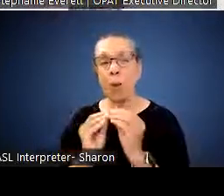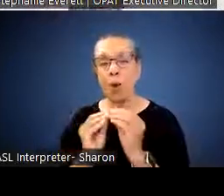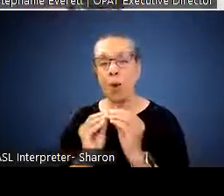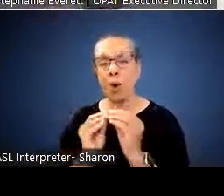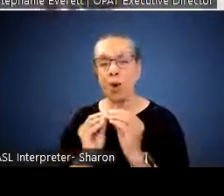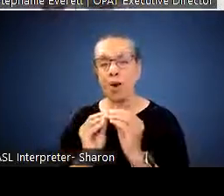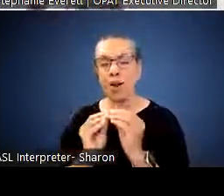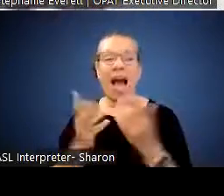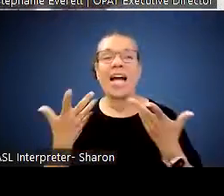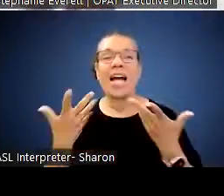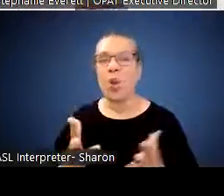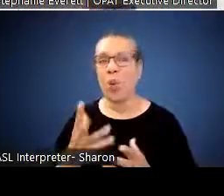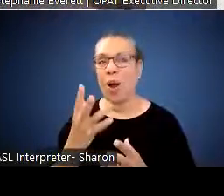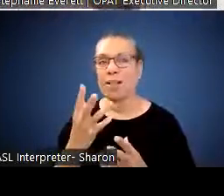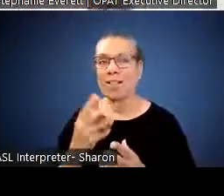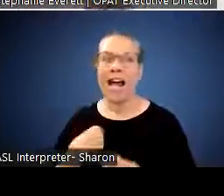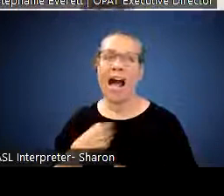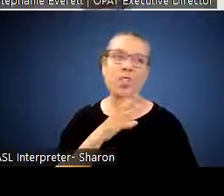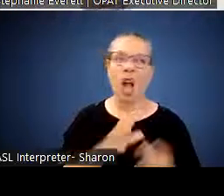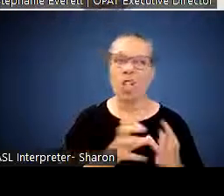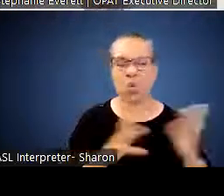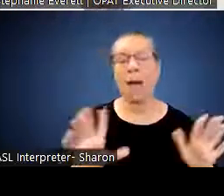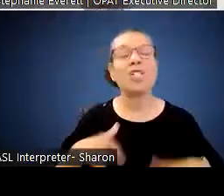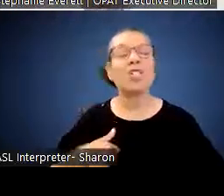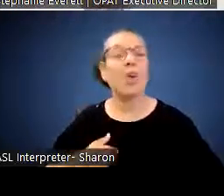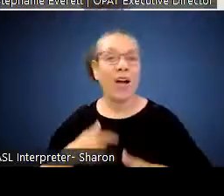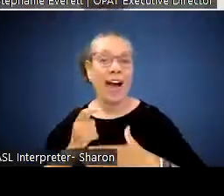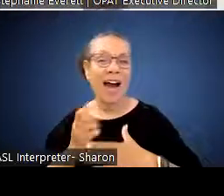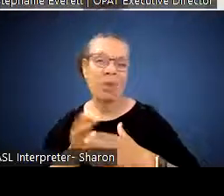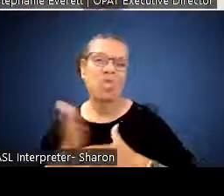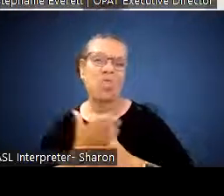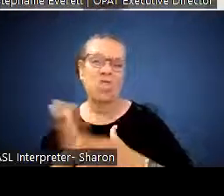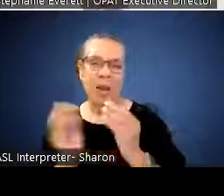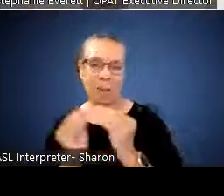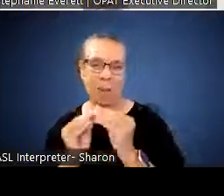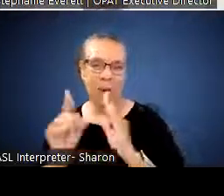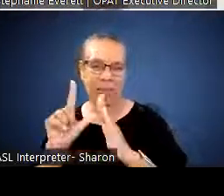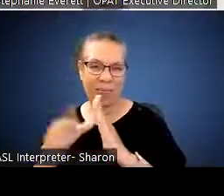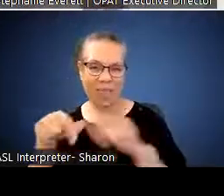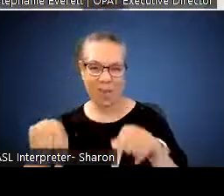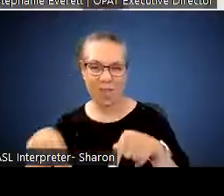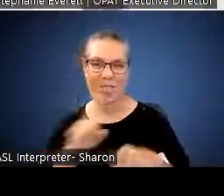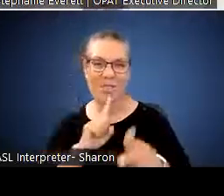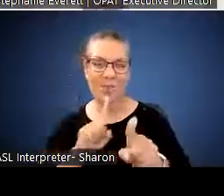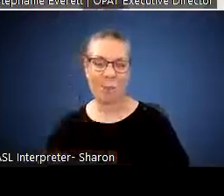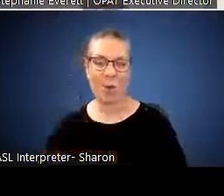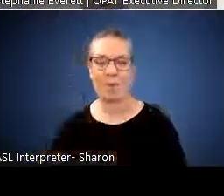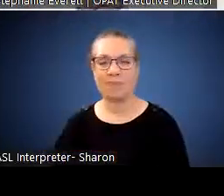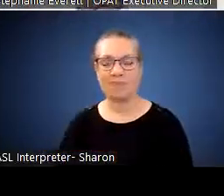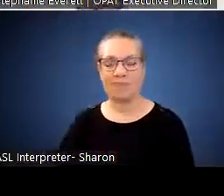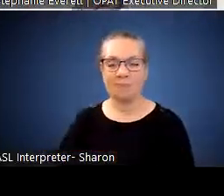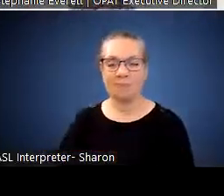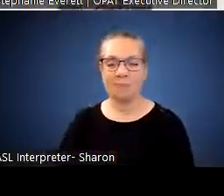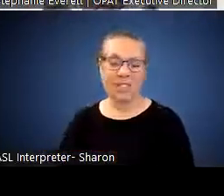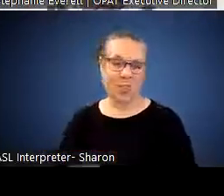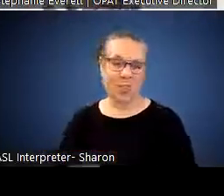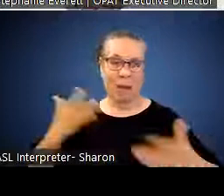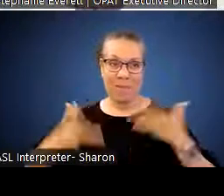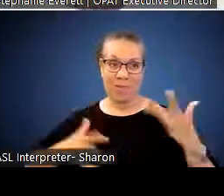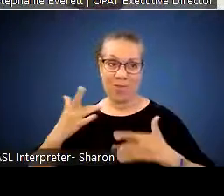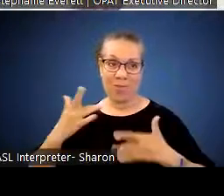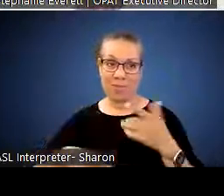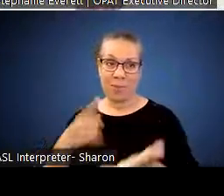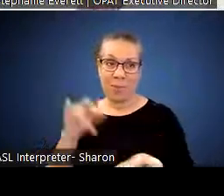giving you too much information because we're going to talk a little bit more about that later. But we will have some kids that come in this summer. So I'm very excited. So that's